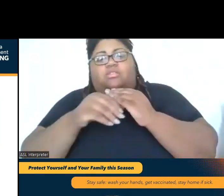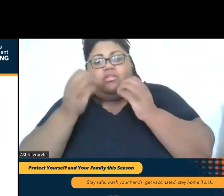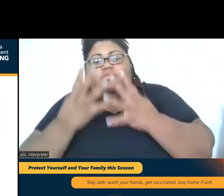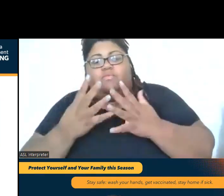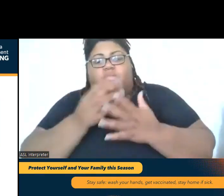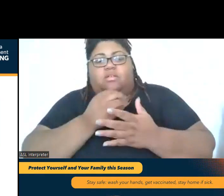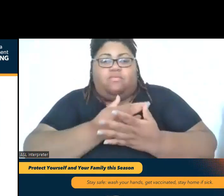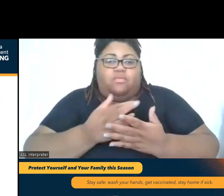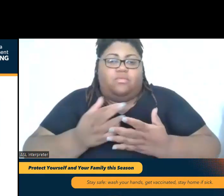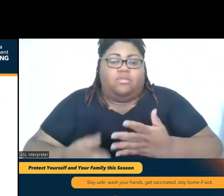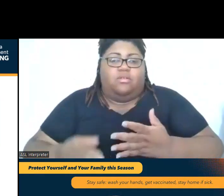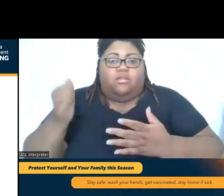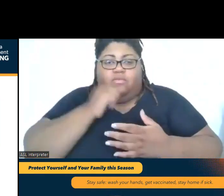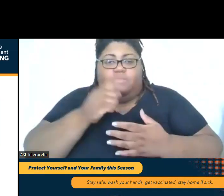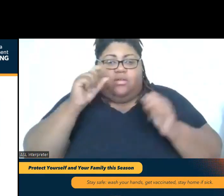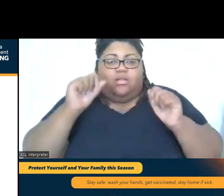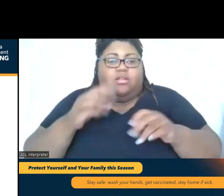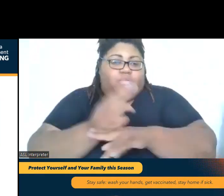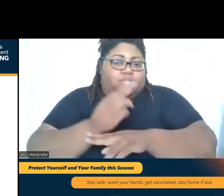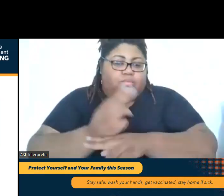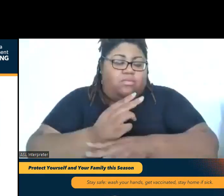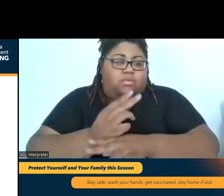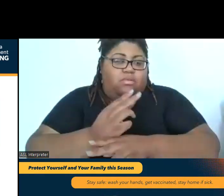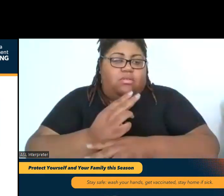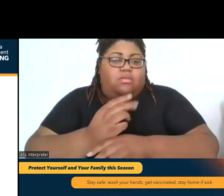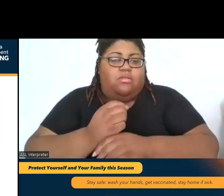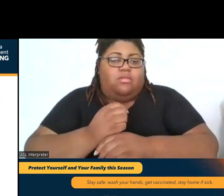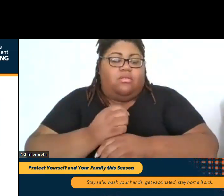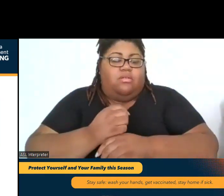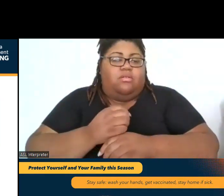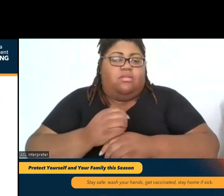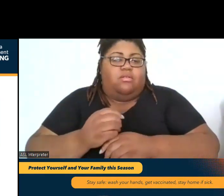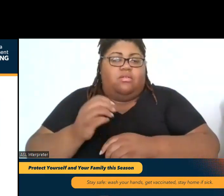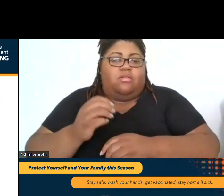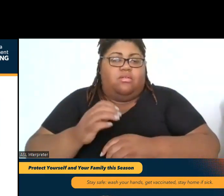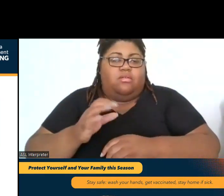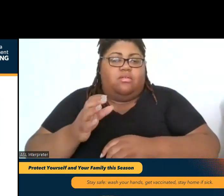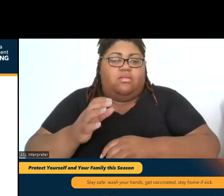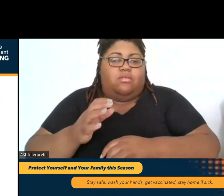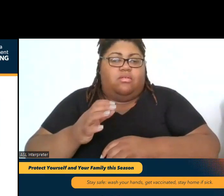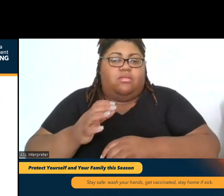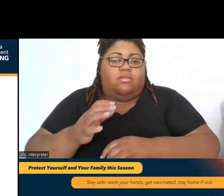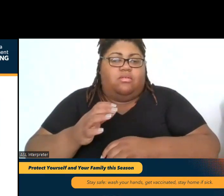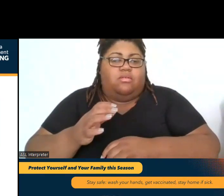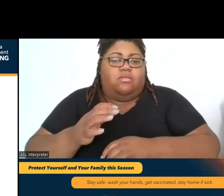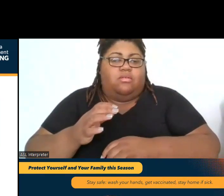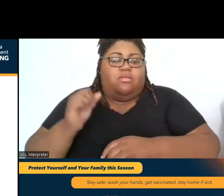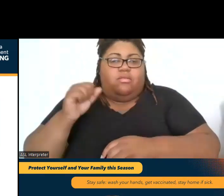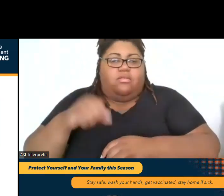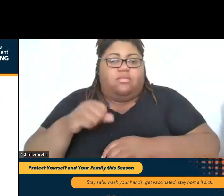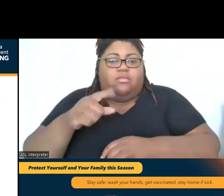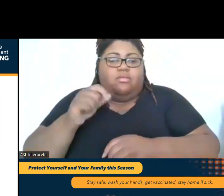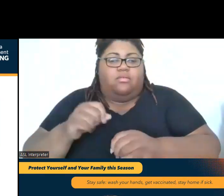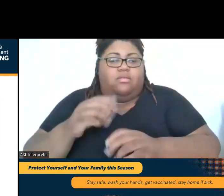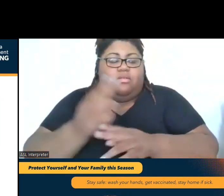to be able to utilize. CDA also has COVID outreach and marketing resource portal where you can order